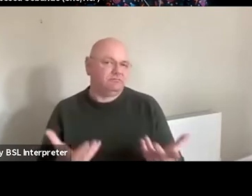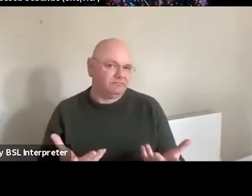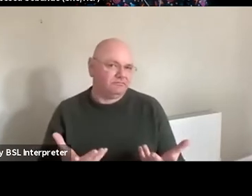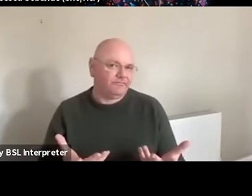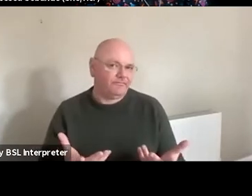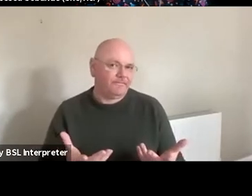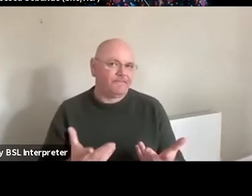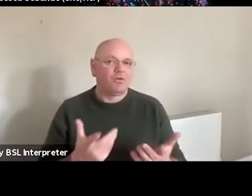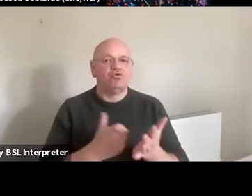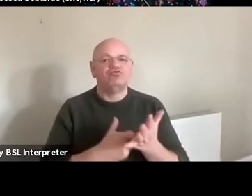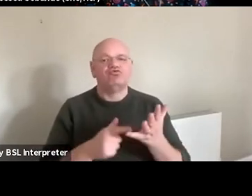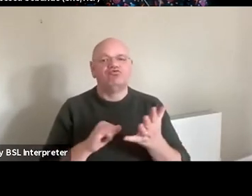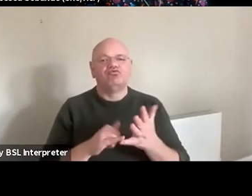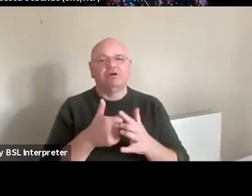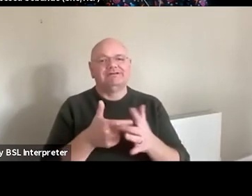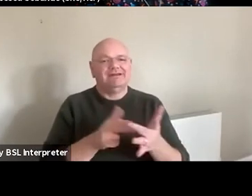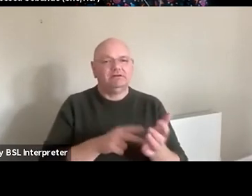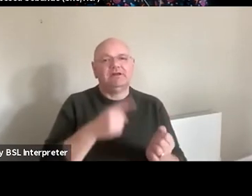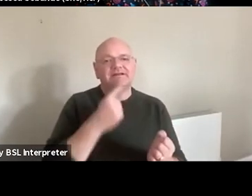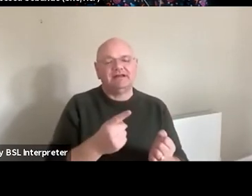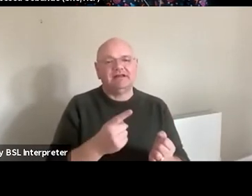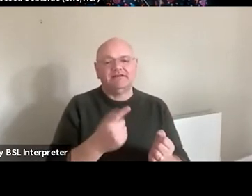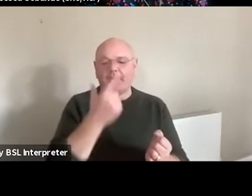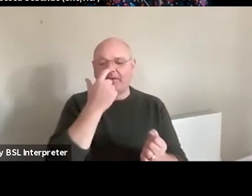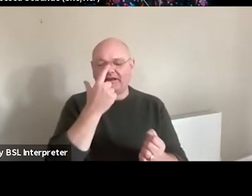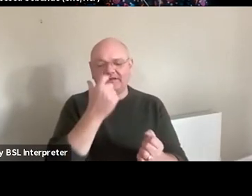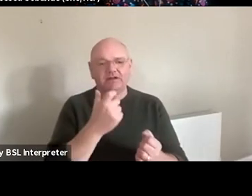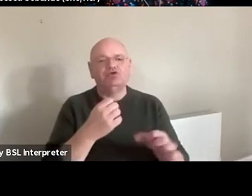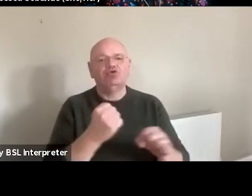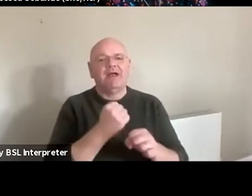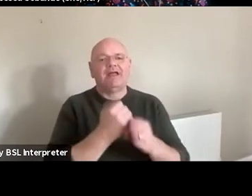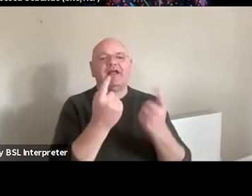ability to make things, make the unworkable things workable.